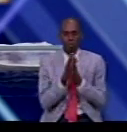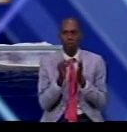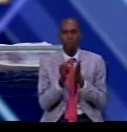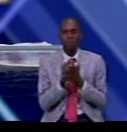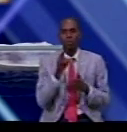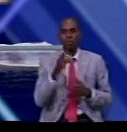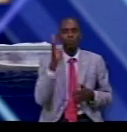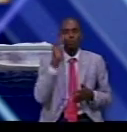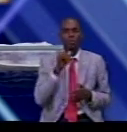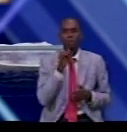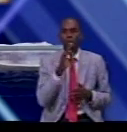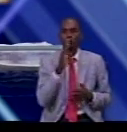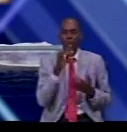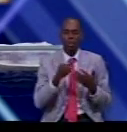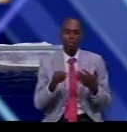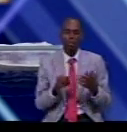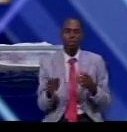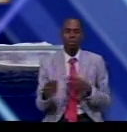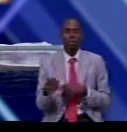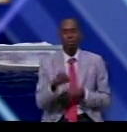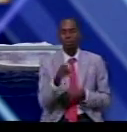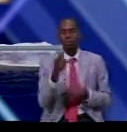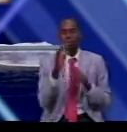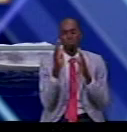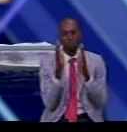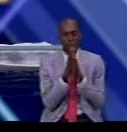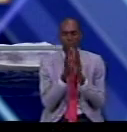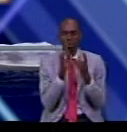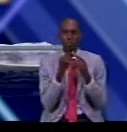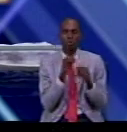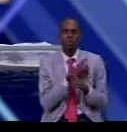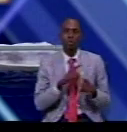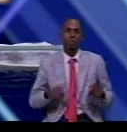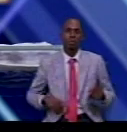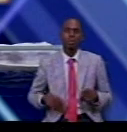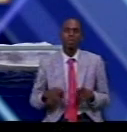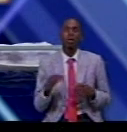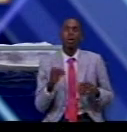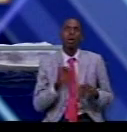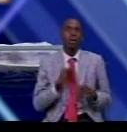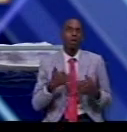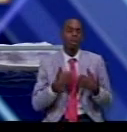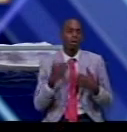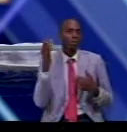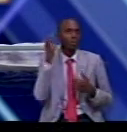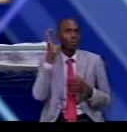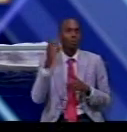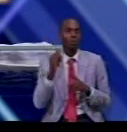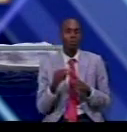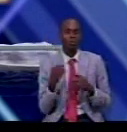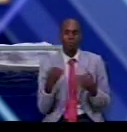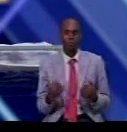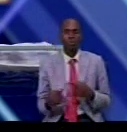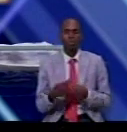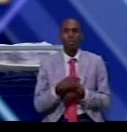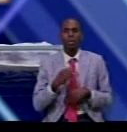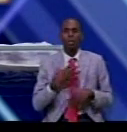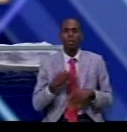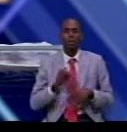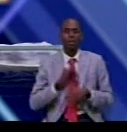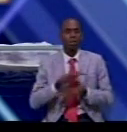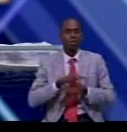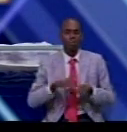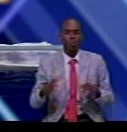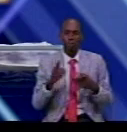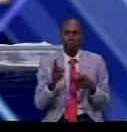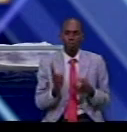be among them. Open your mouth and call upon the name of the Lord. And say, Lord, I've heard your word today. And I don't want to resist